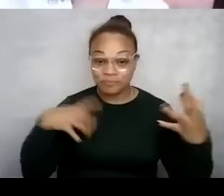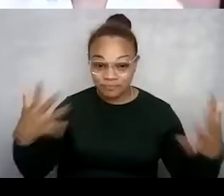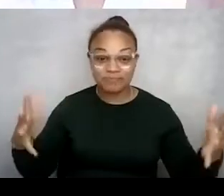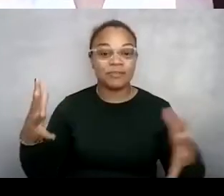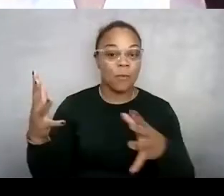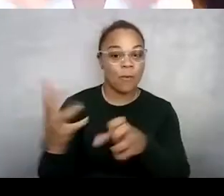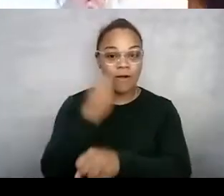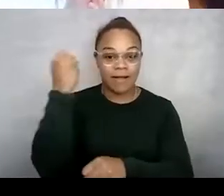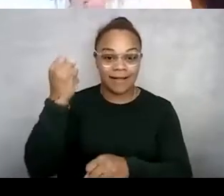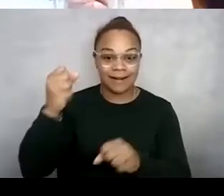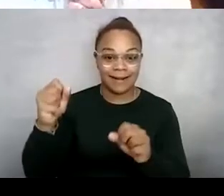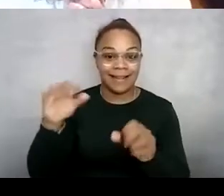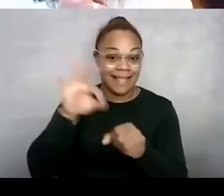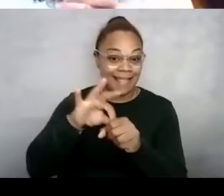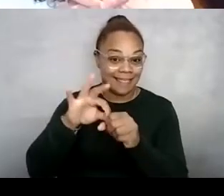historic election.